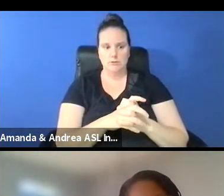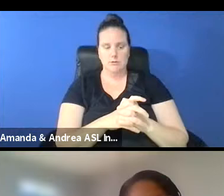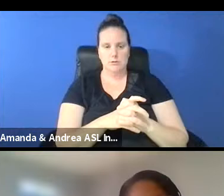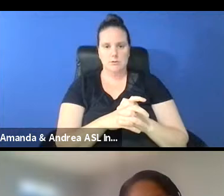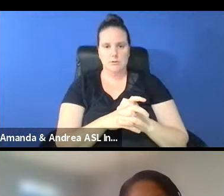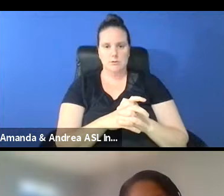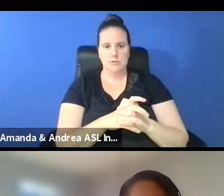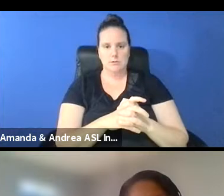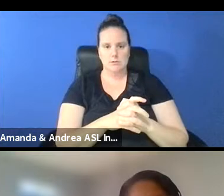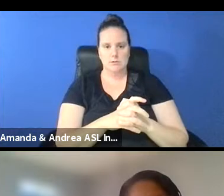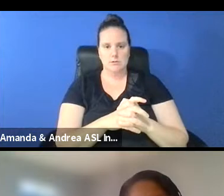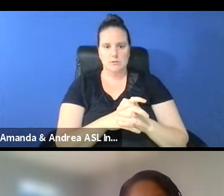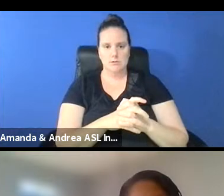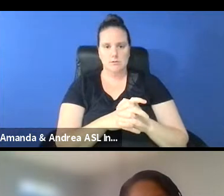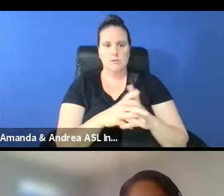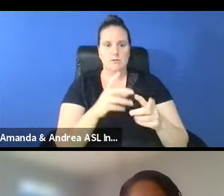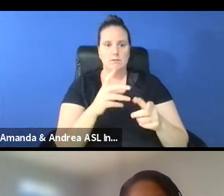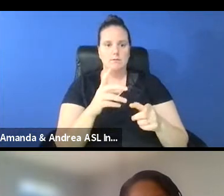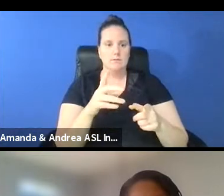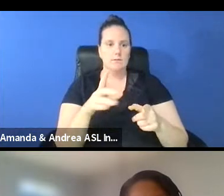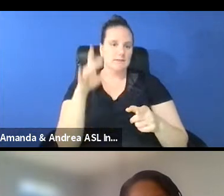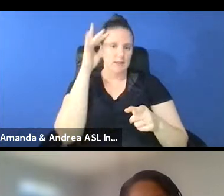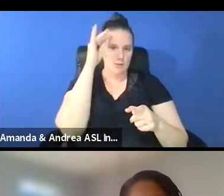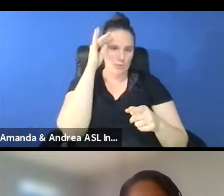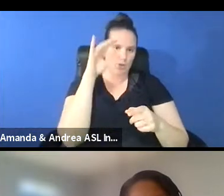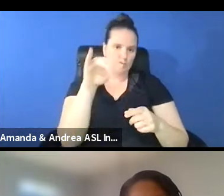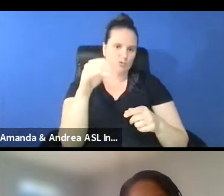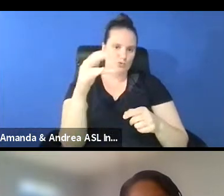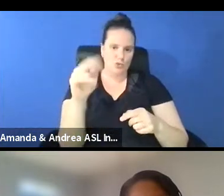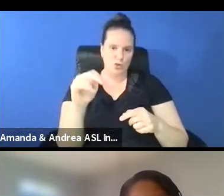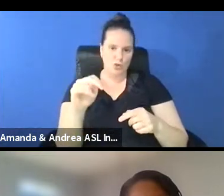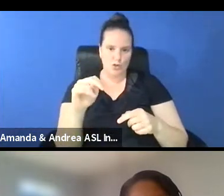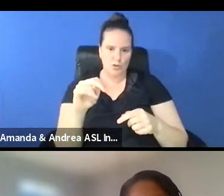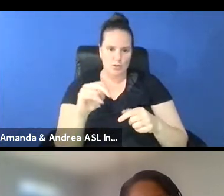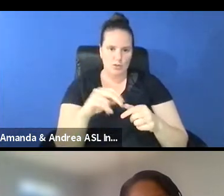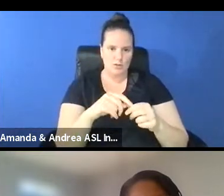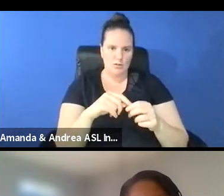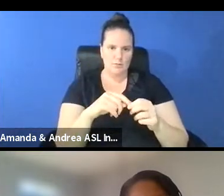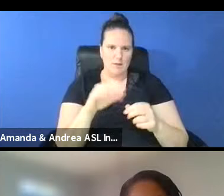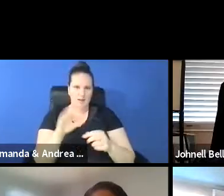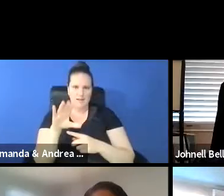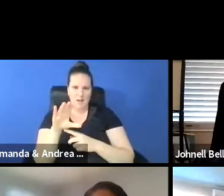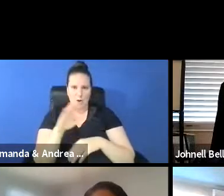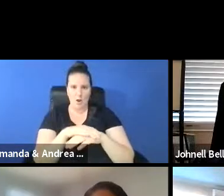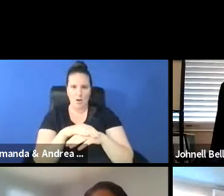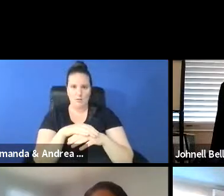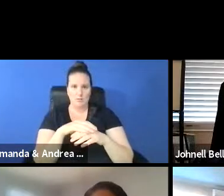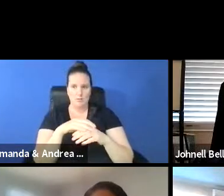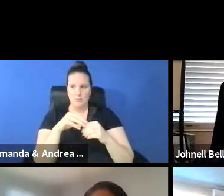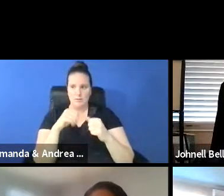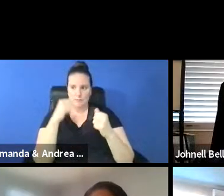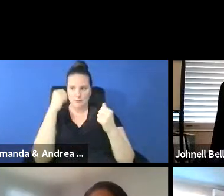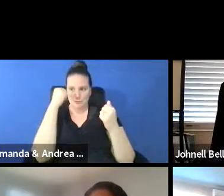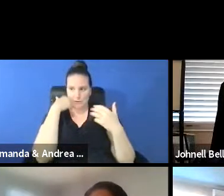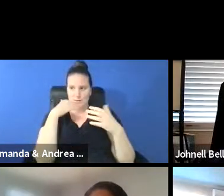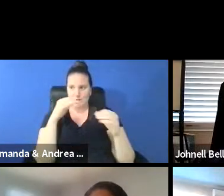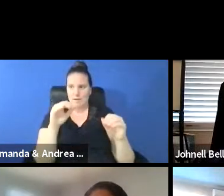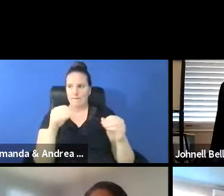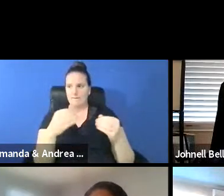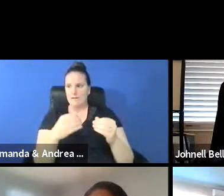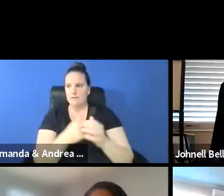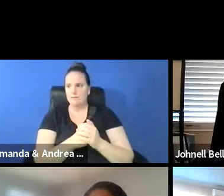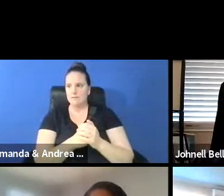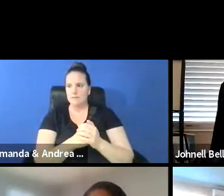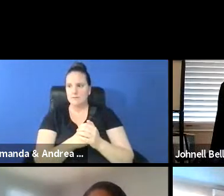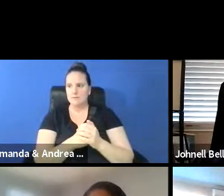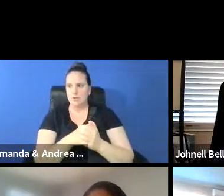I have a takeaway. John. Sorry, let me turn my camera on as I'm sweating in my little office. No, Jake